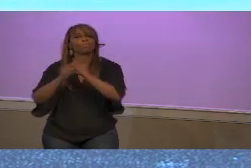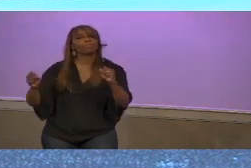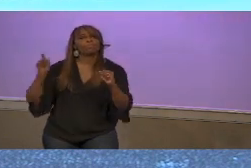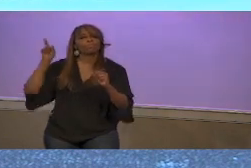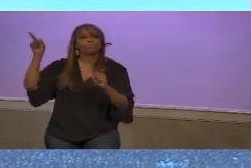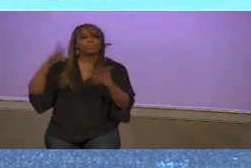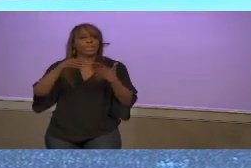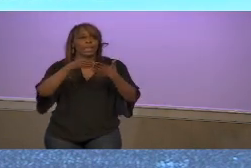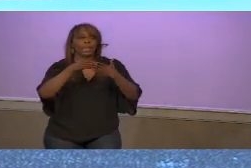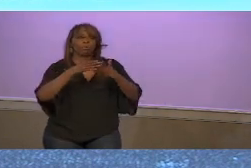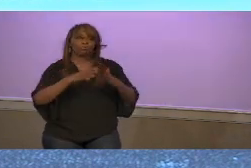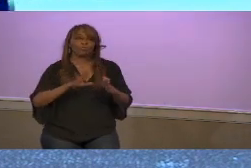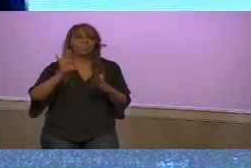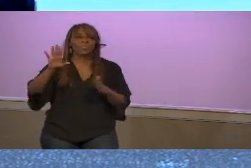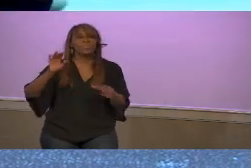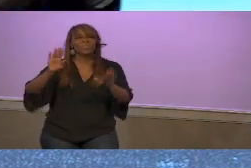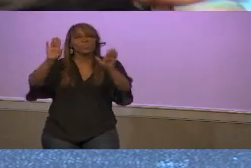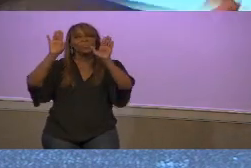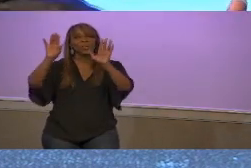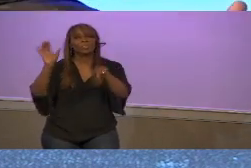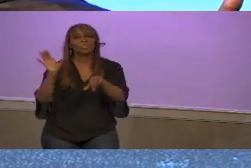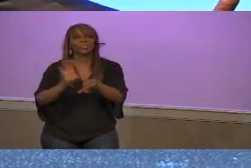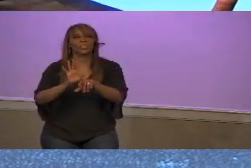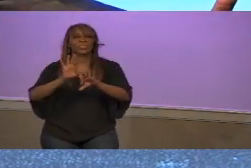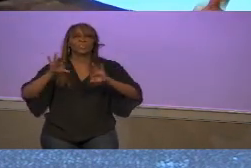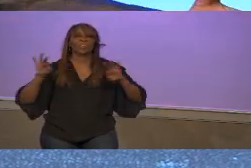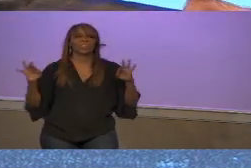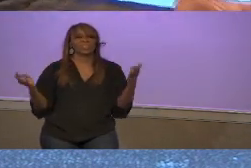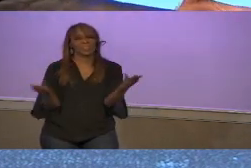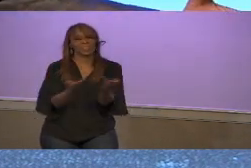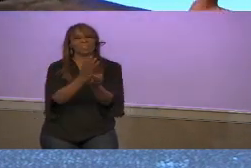the leadership of this wonderful church and to the entire family